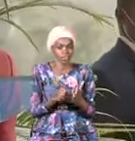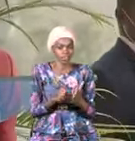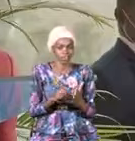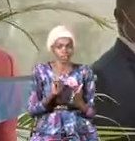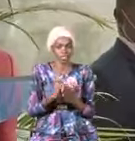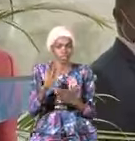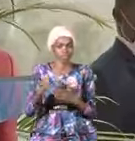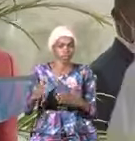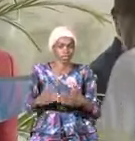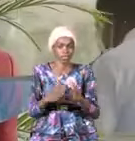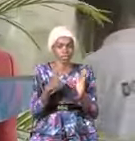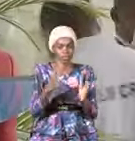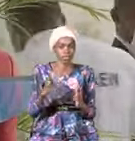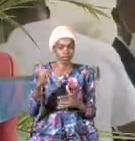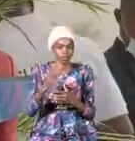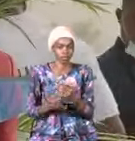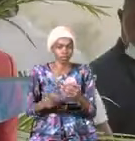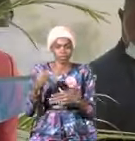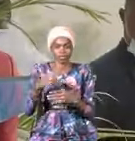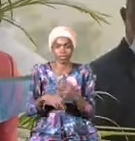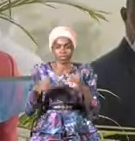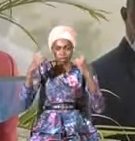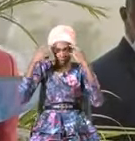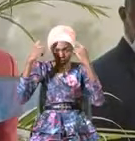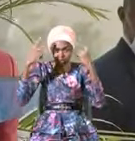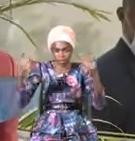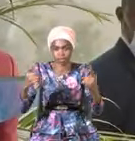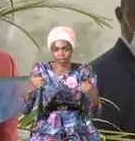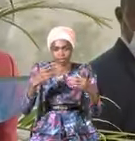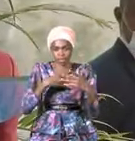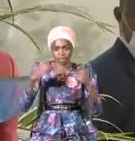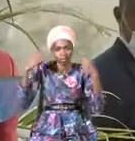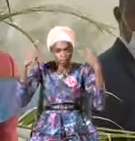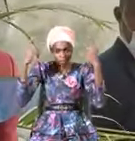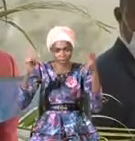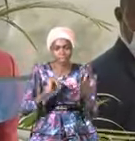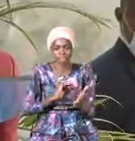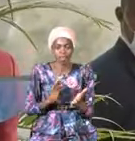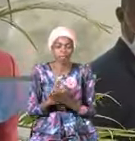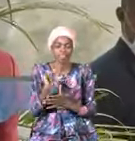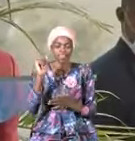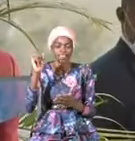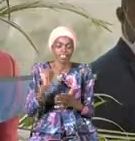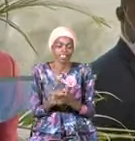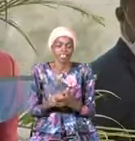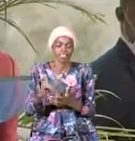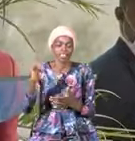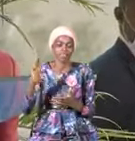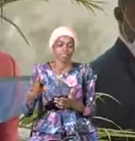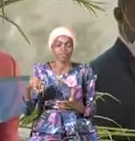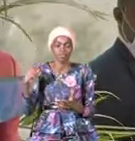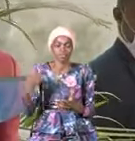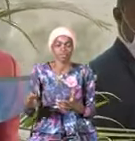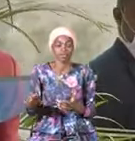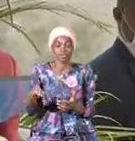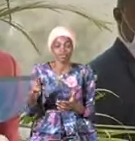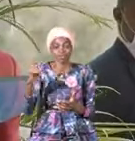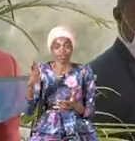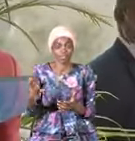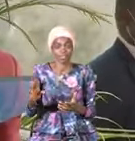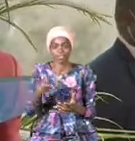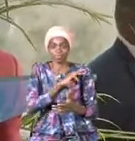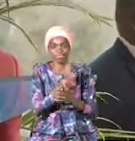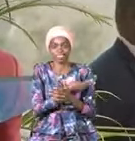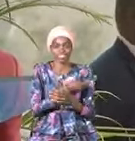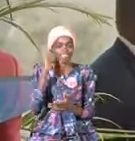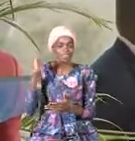prosperity. And I believe that God Almighty will help you. The counsel of